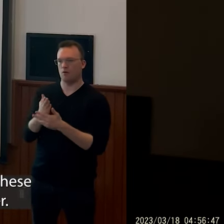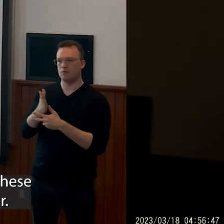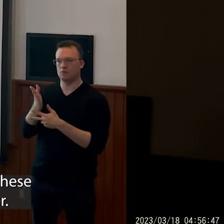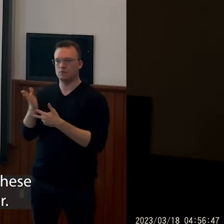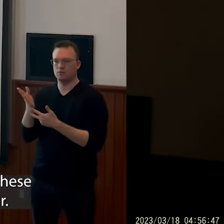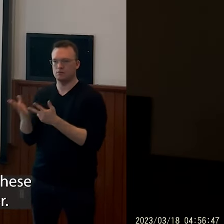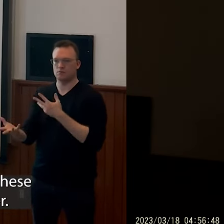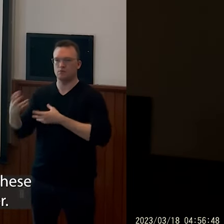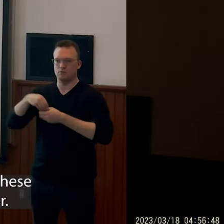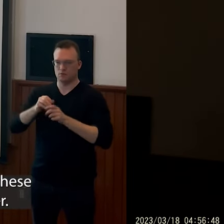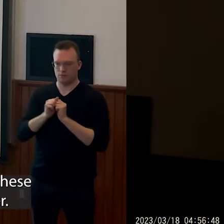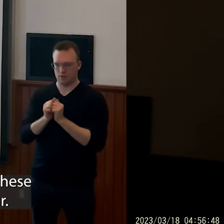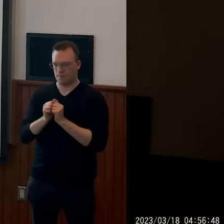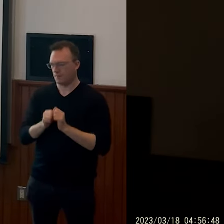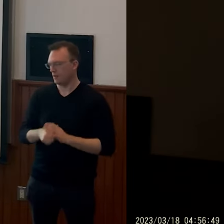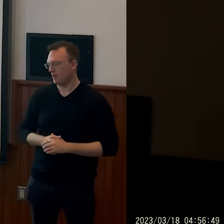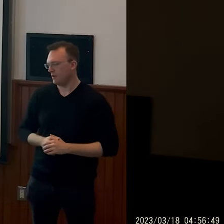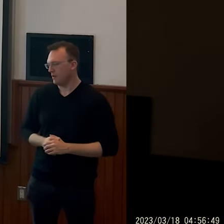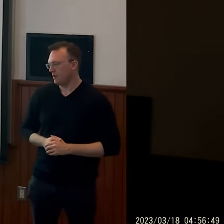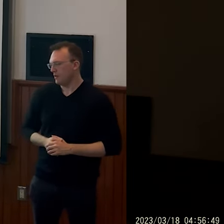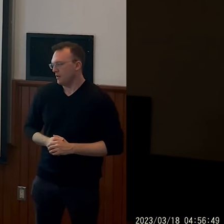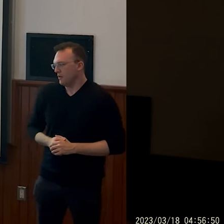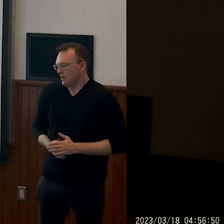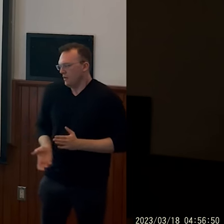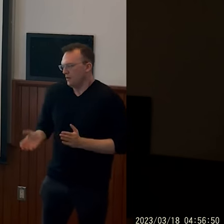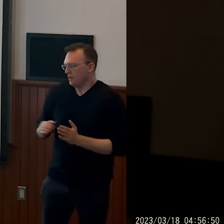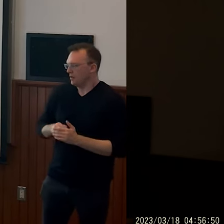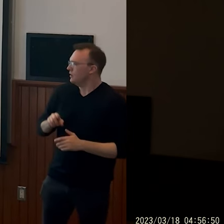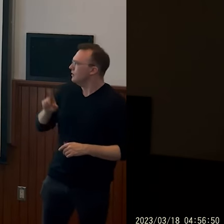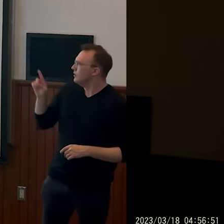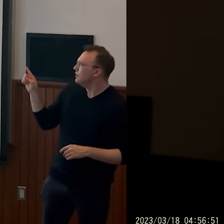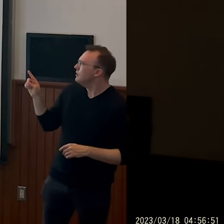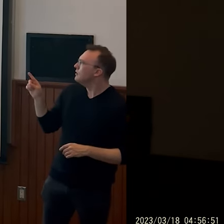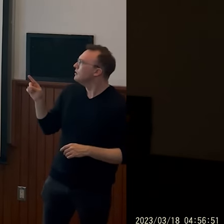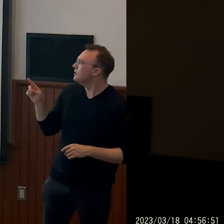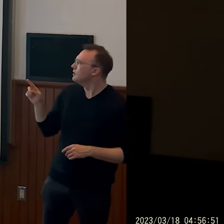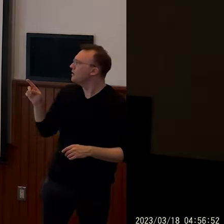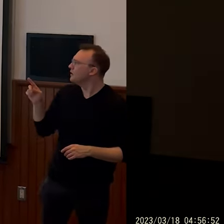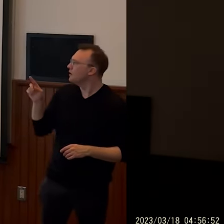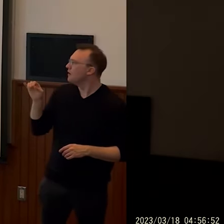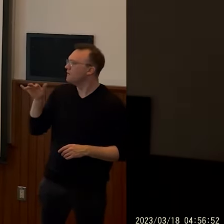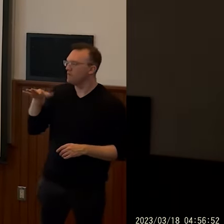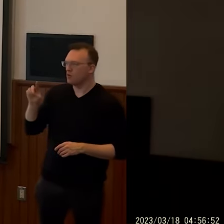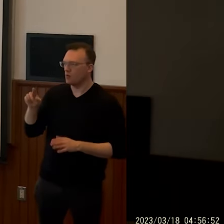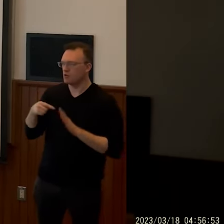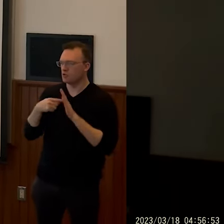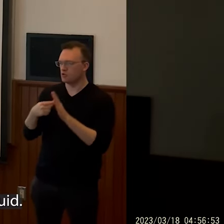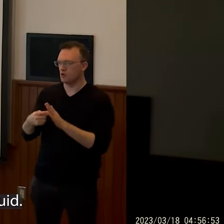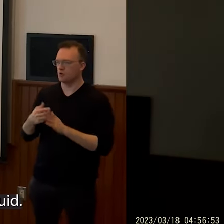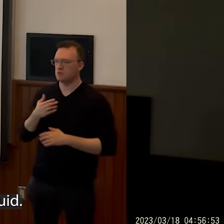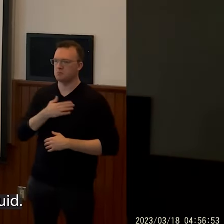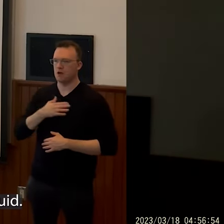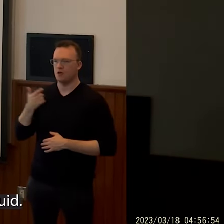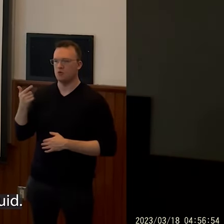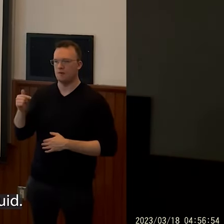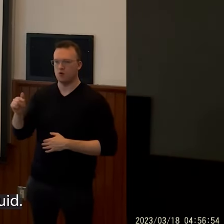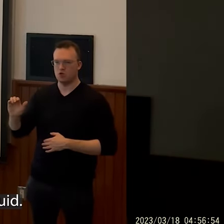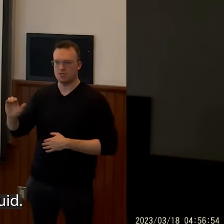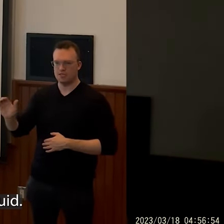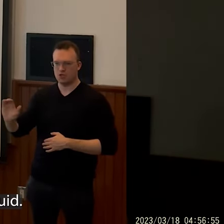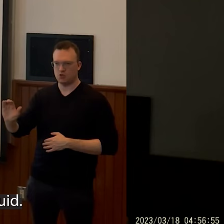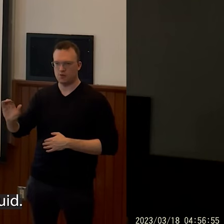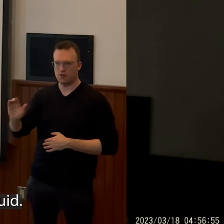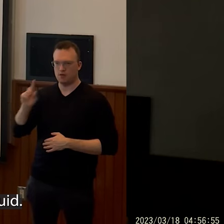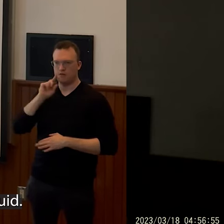elements come together. So again, this is probably, food is probably shows my 21st